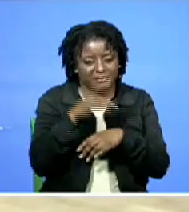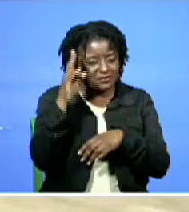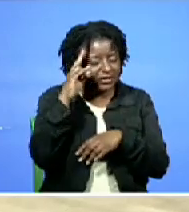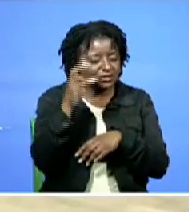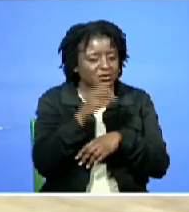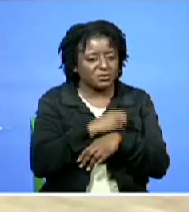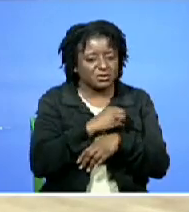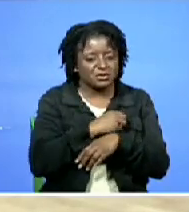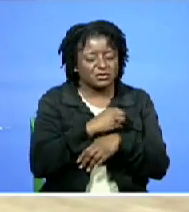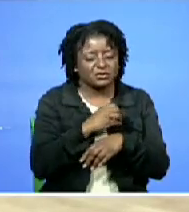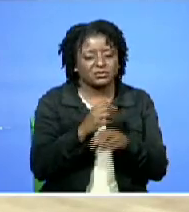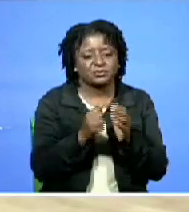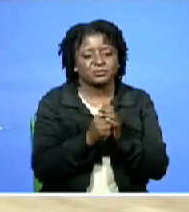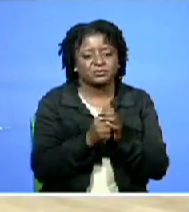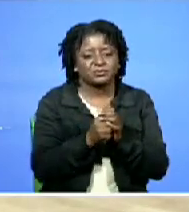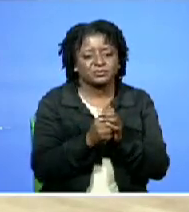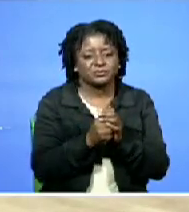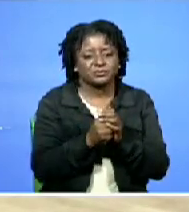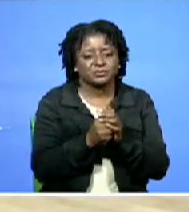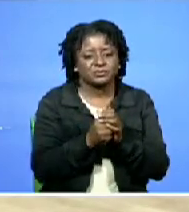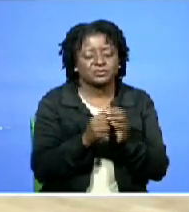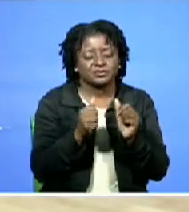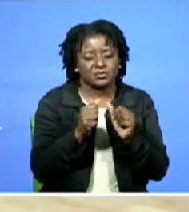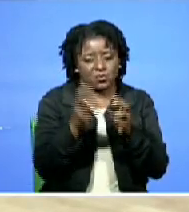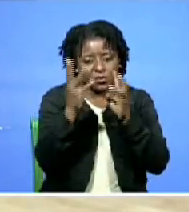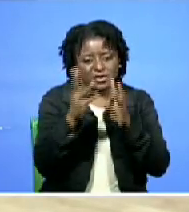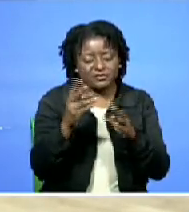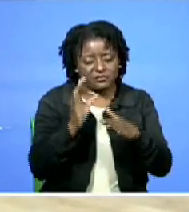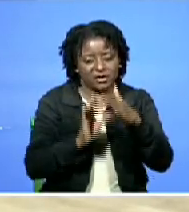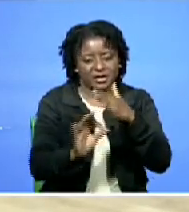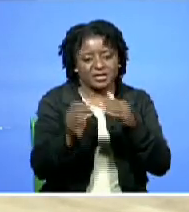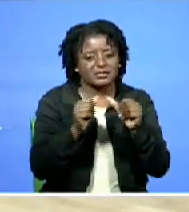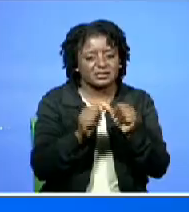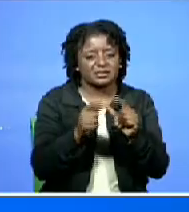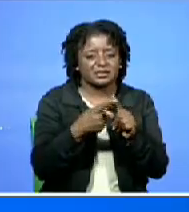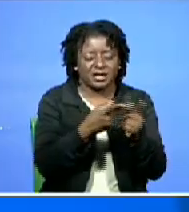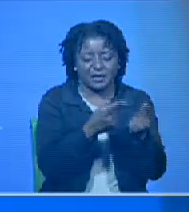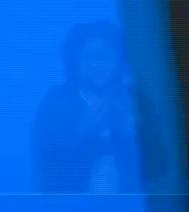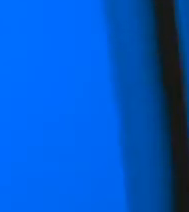for Ashley Taylor, who's under the weather. Well, stay tuned. Your weather forecast is still to come.